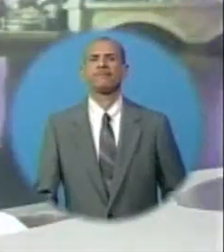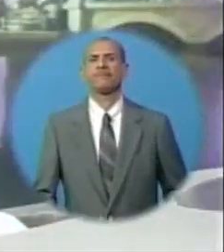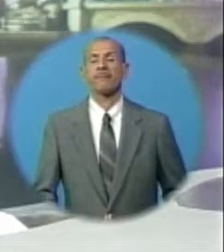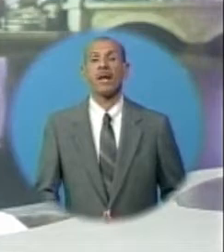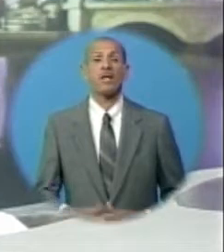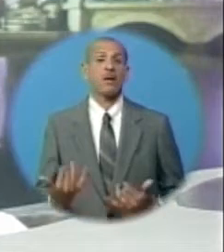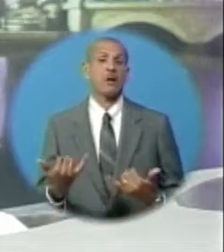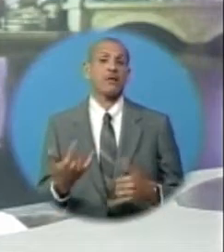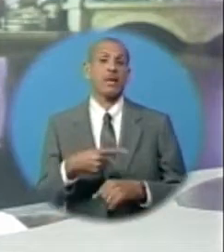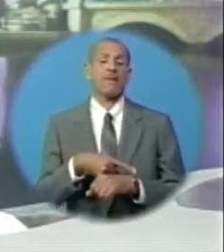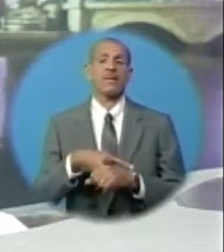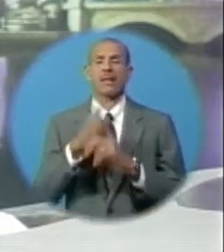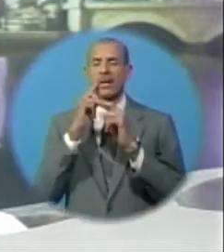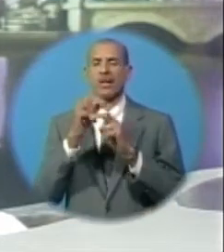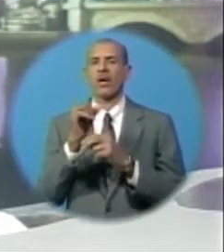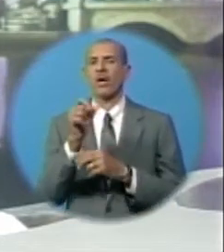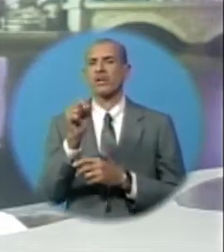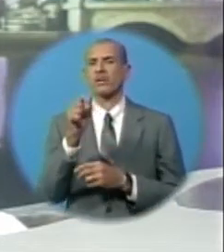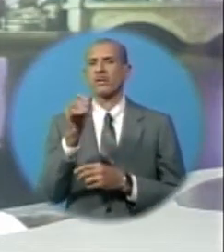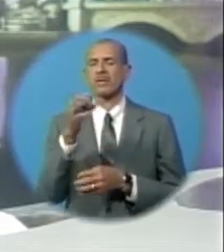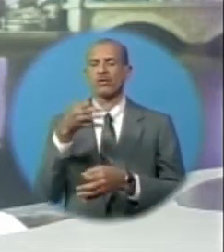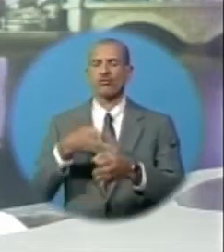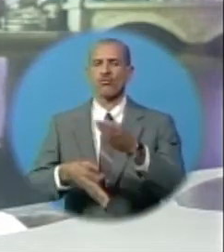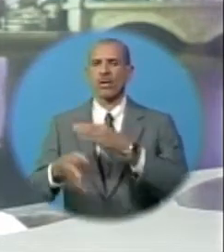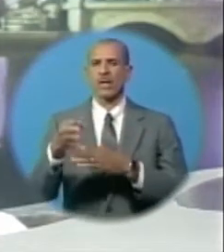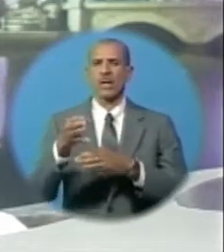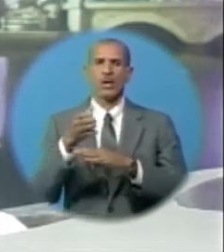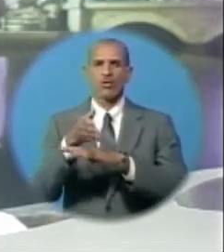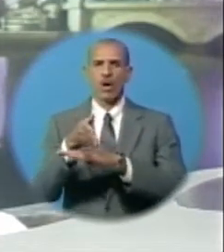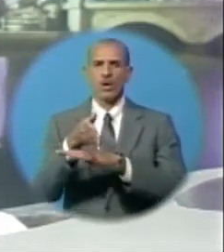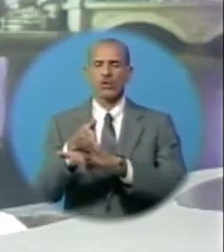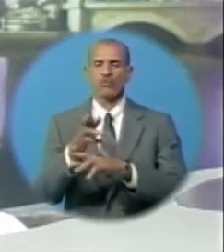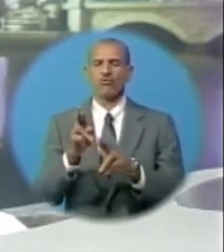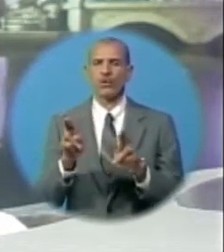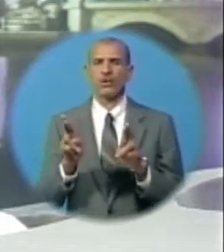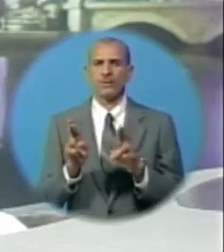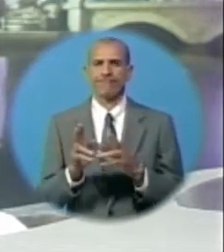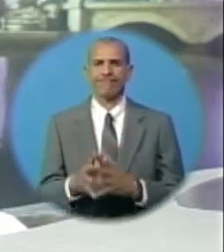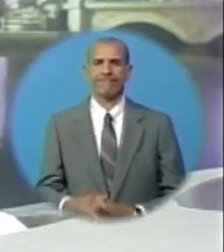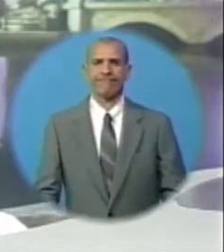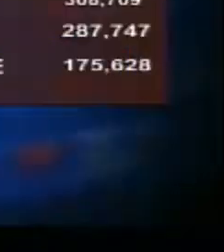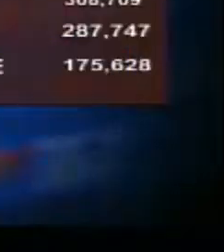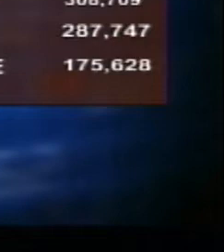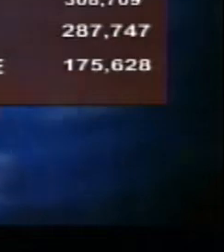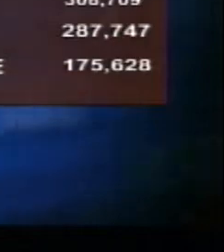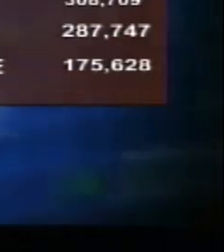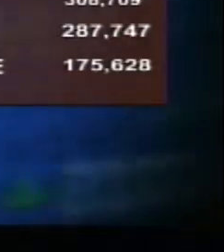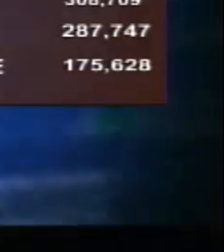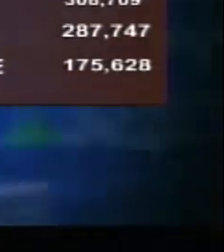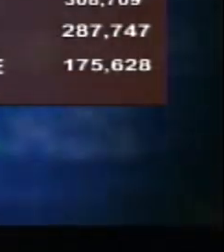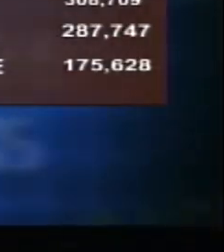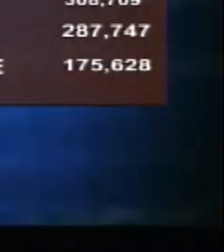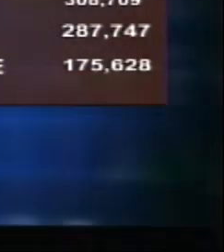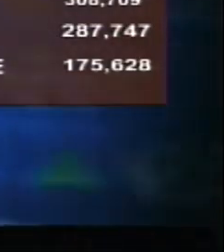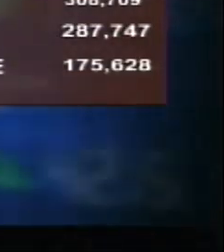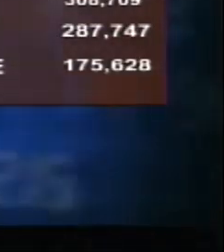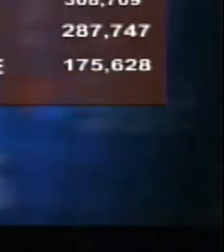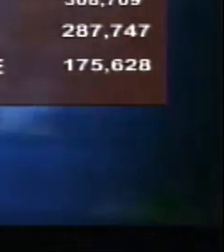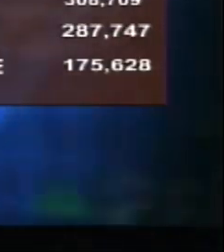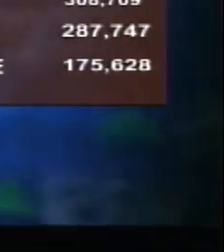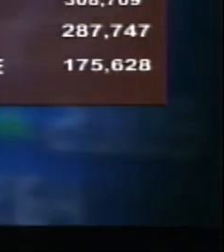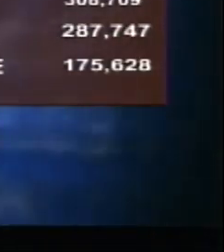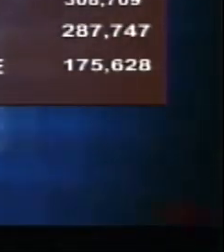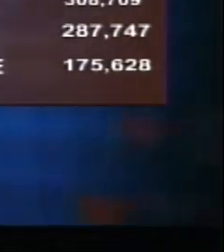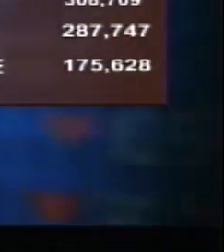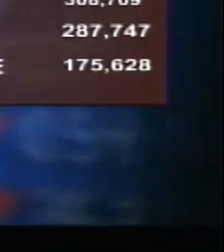Time now to take a look at how stocks traded on selected exchanges across the region. In Jamaica, the Jamaica Broilers Group